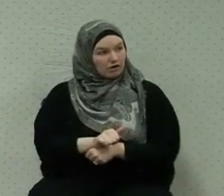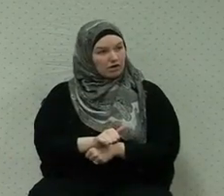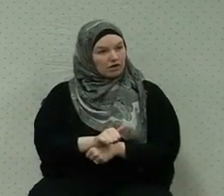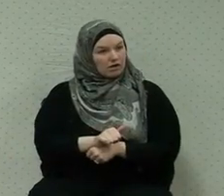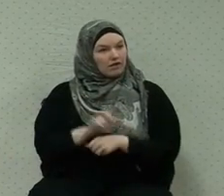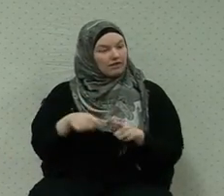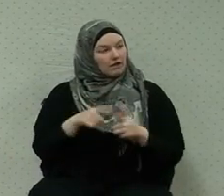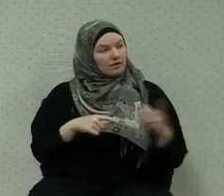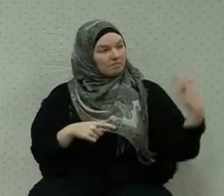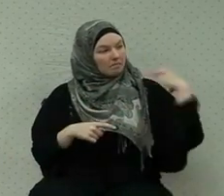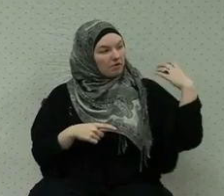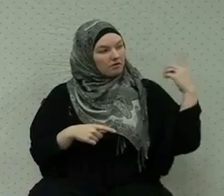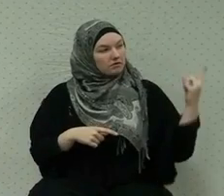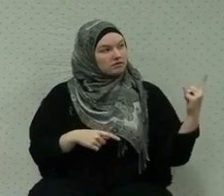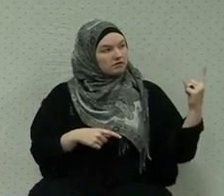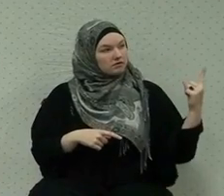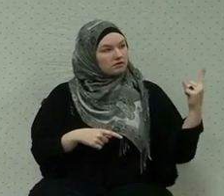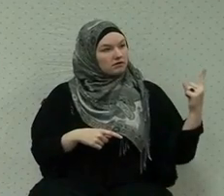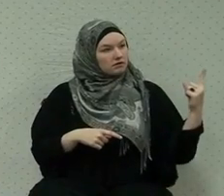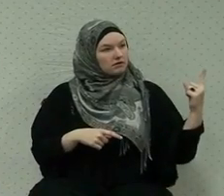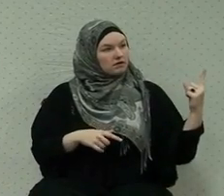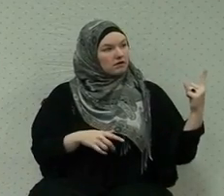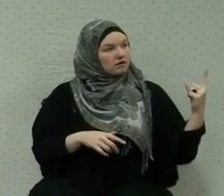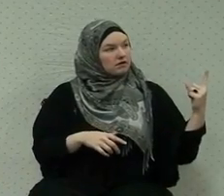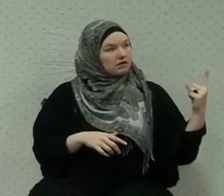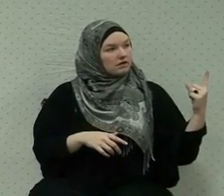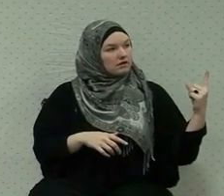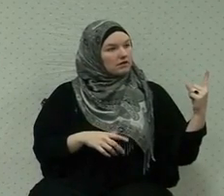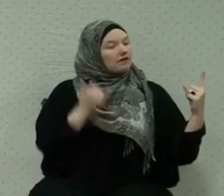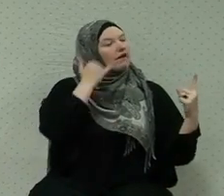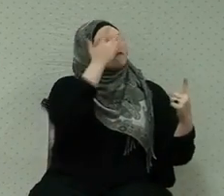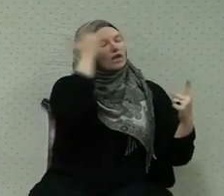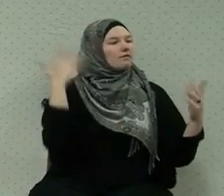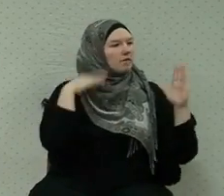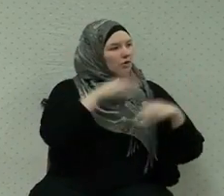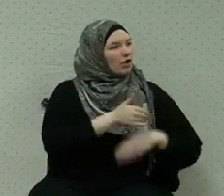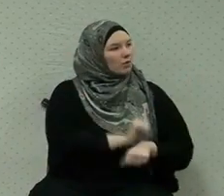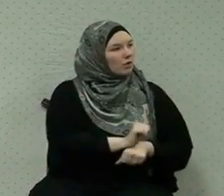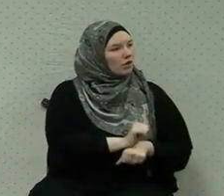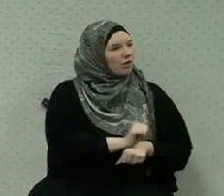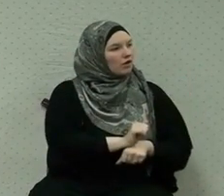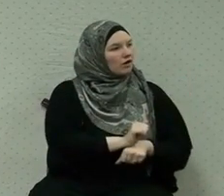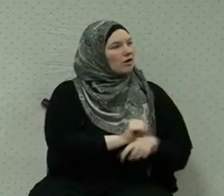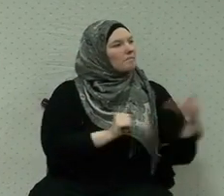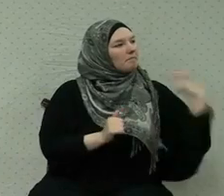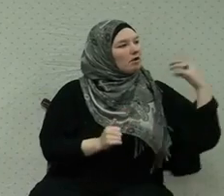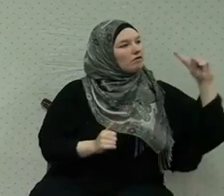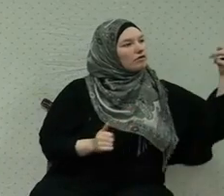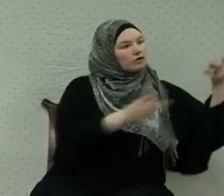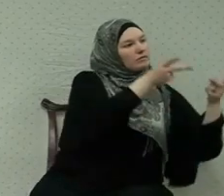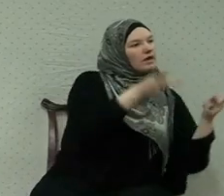the boss takes the first place and God, the merciful, will take a second or third